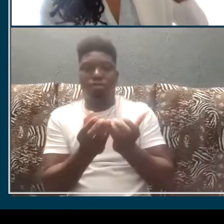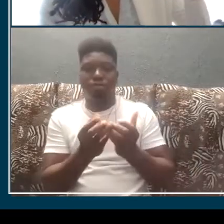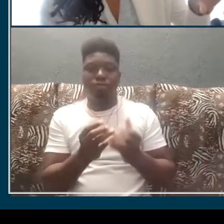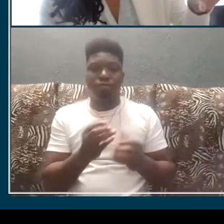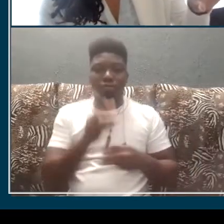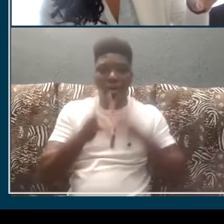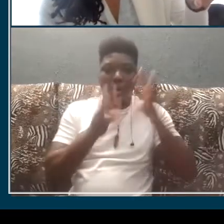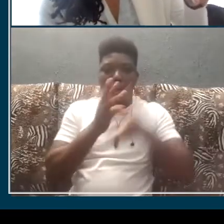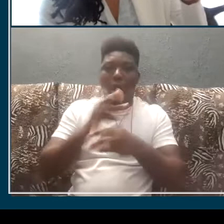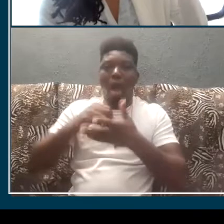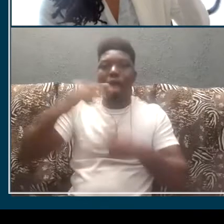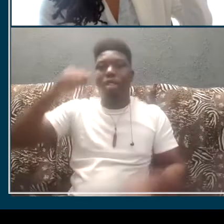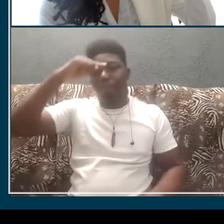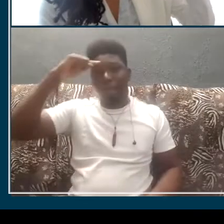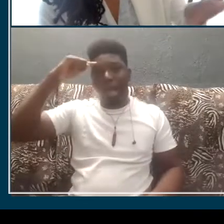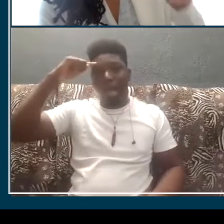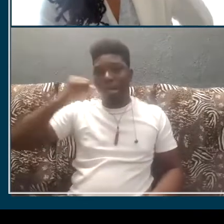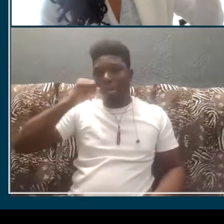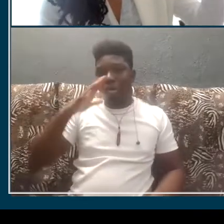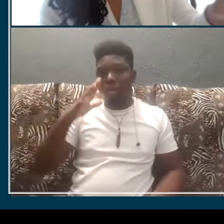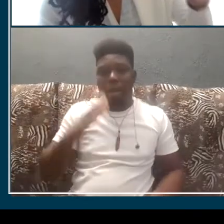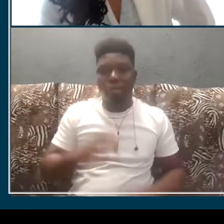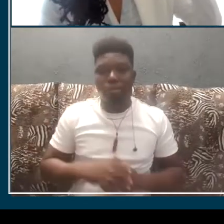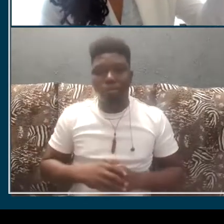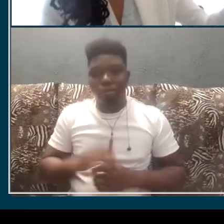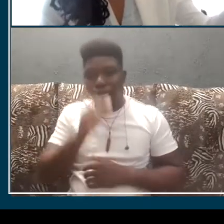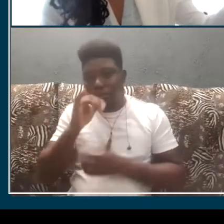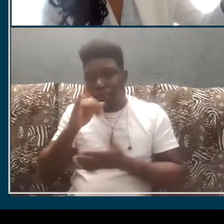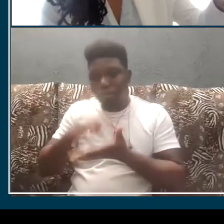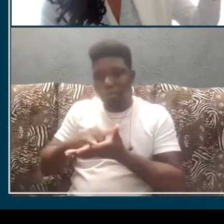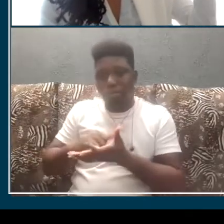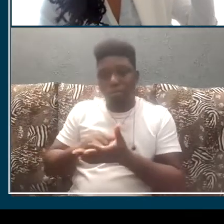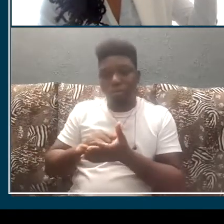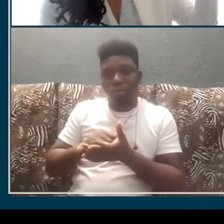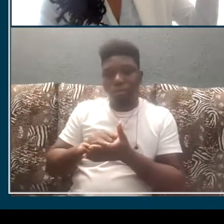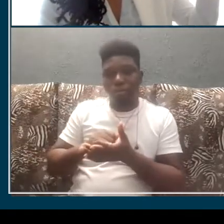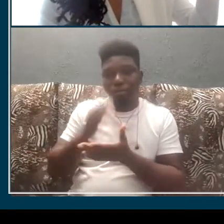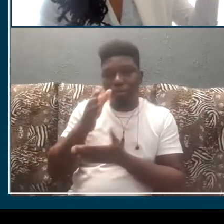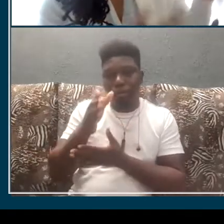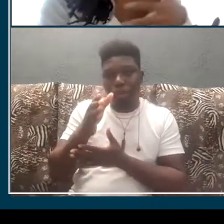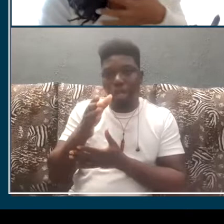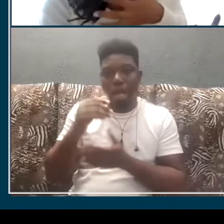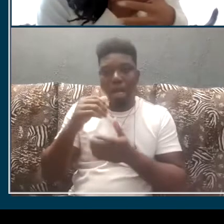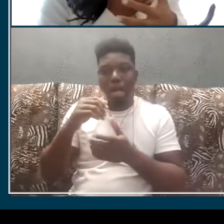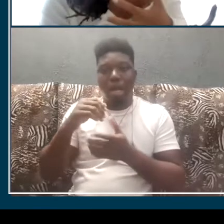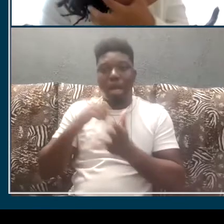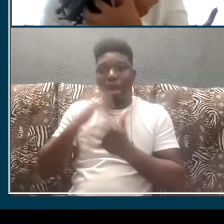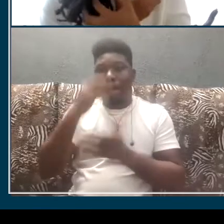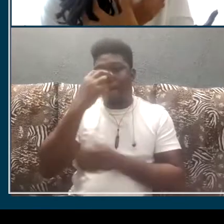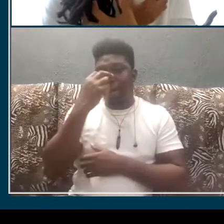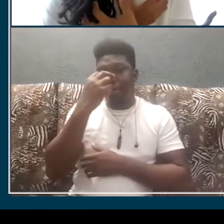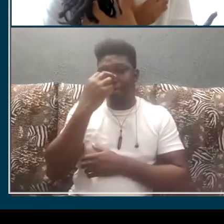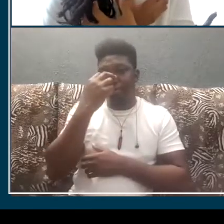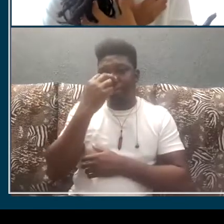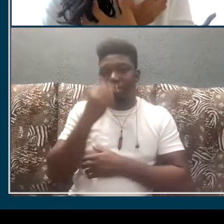And so is there, if you're Black and a woman and blind, is there a sense that people